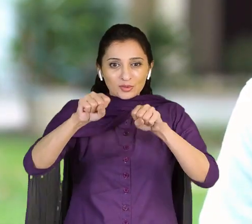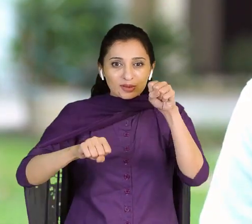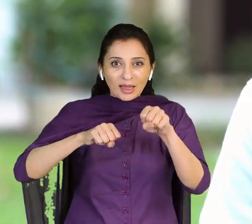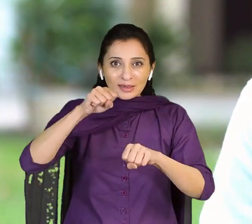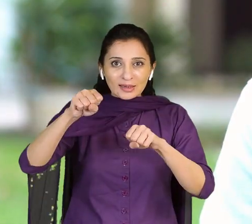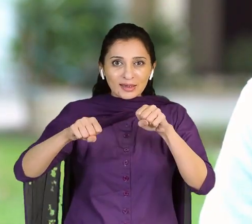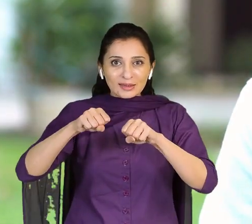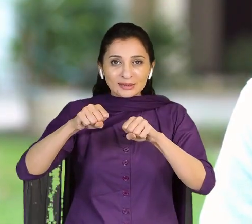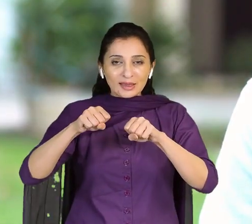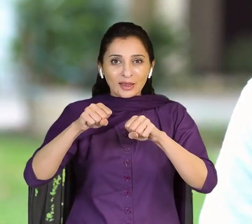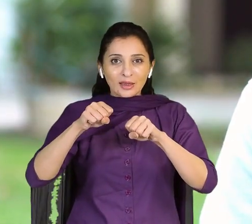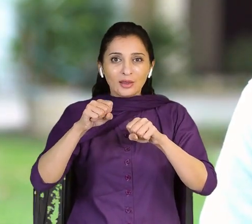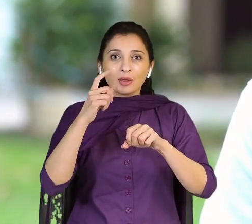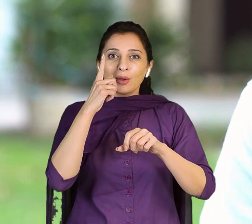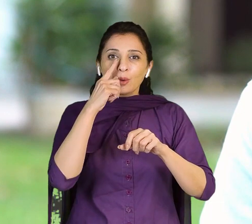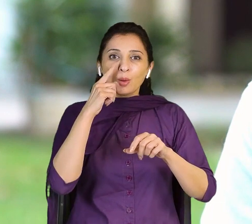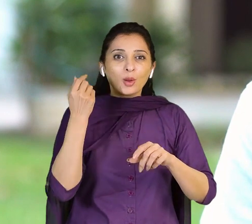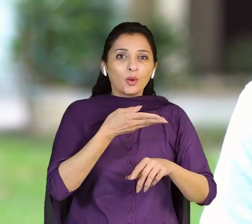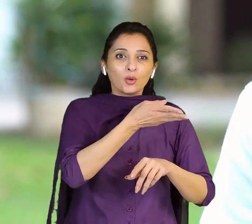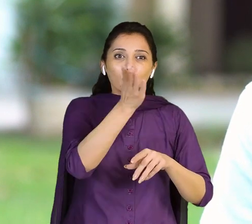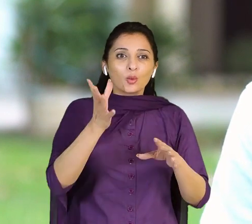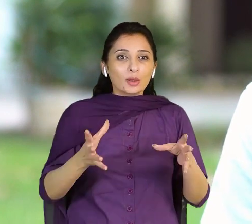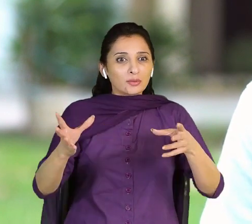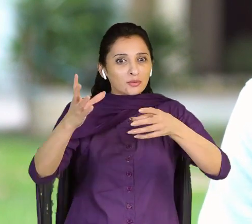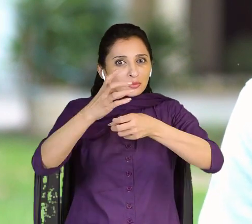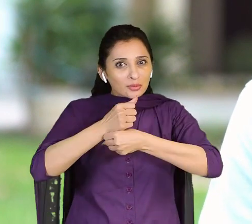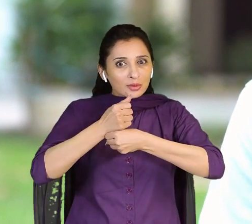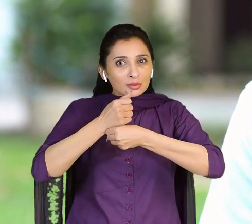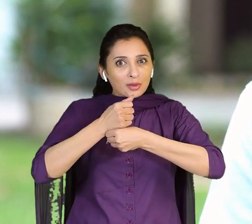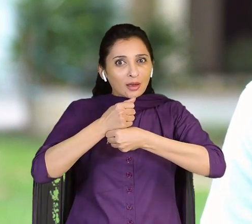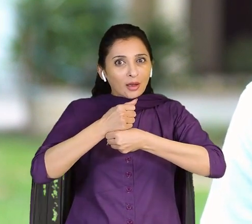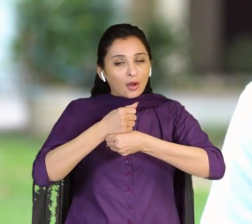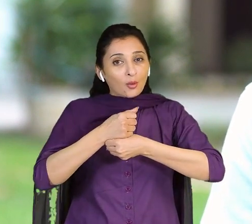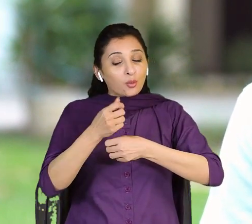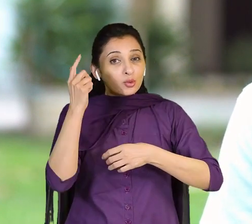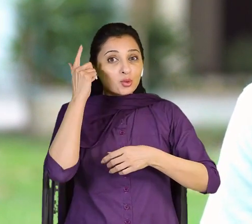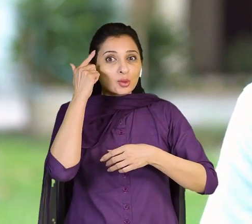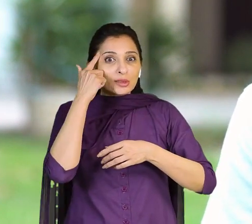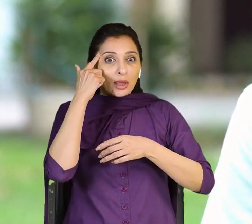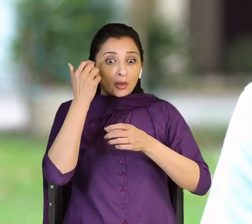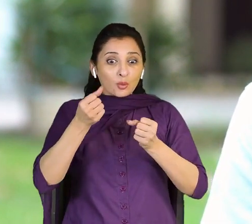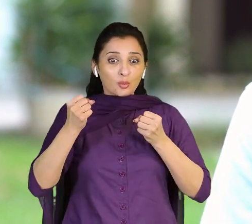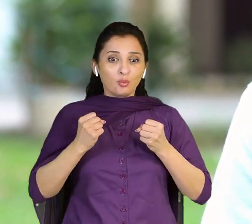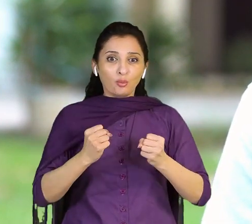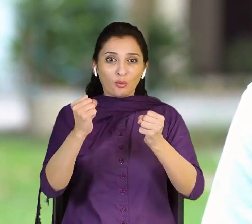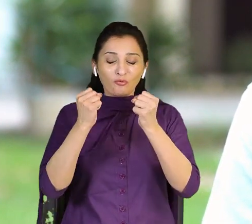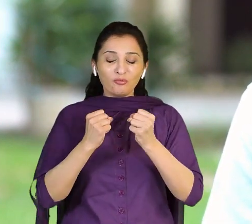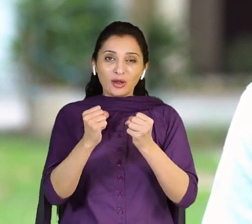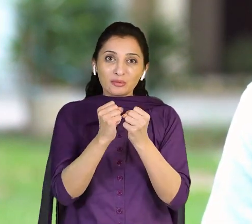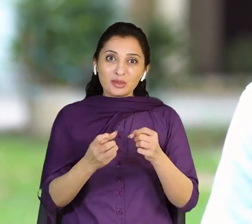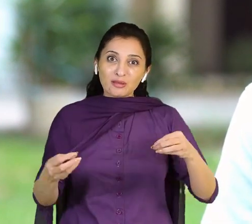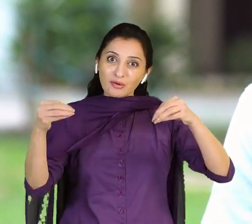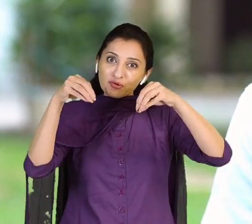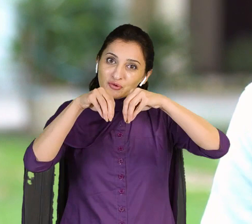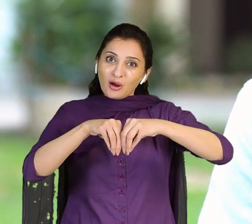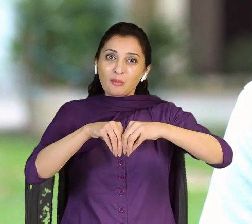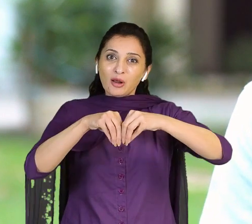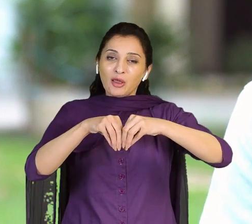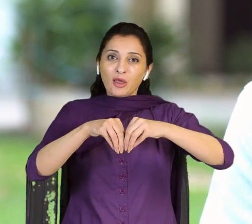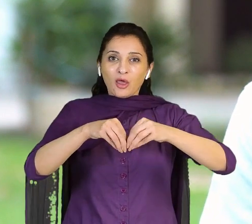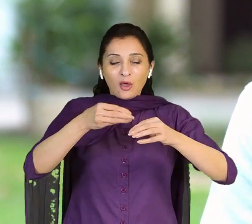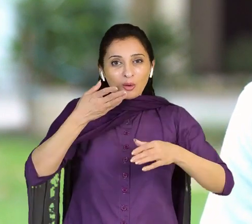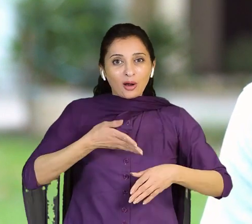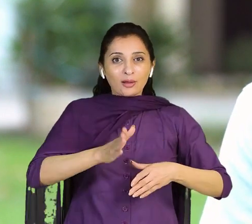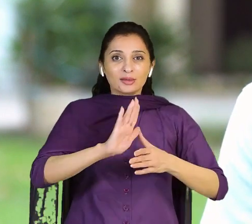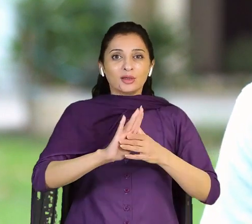Other than that, it also provides people with a cohesive environment where they feel like they're a part of a movement, and